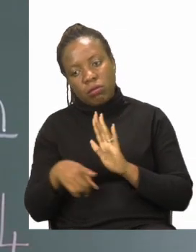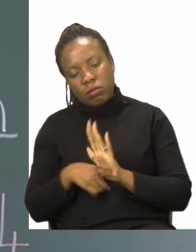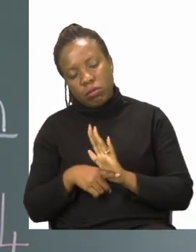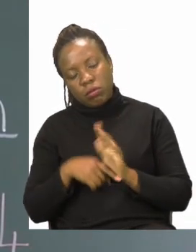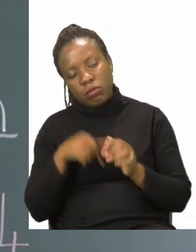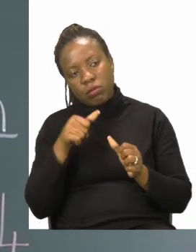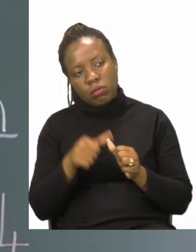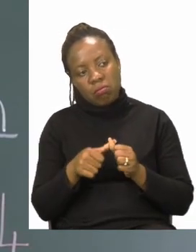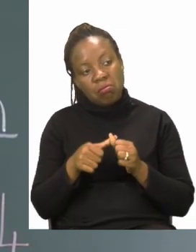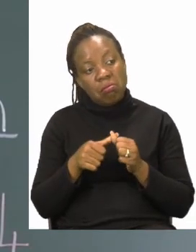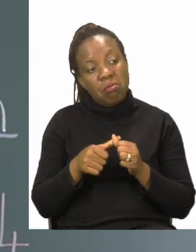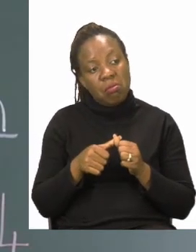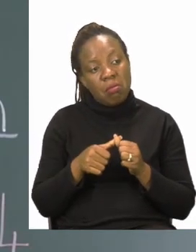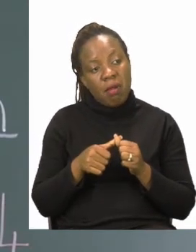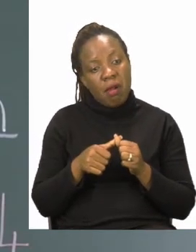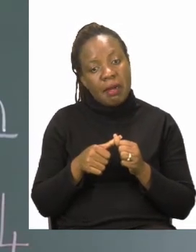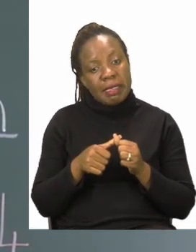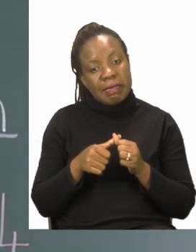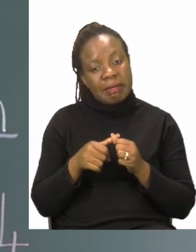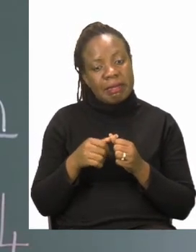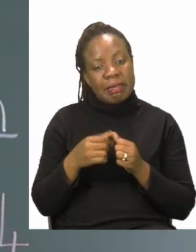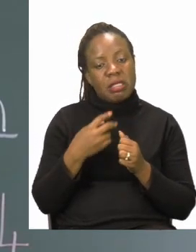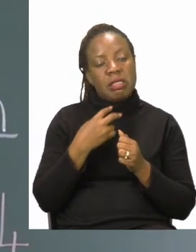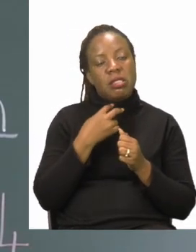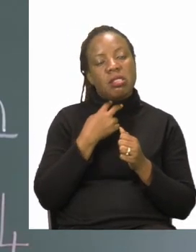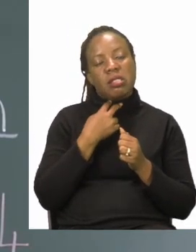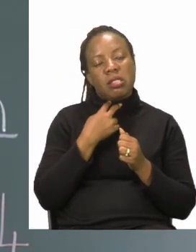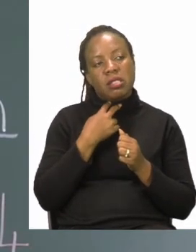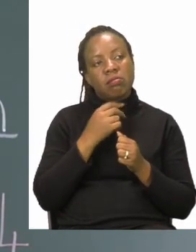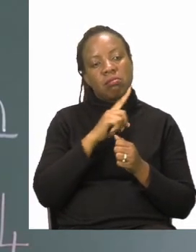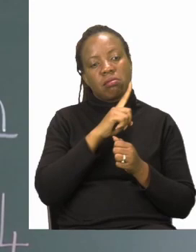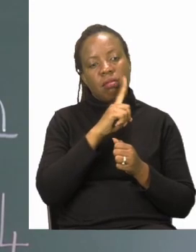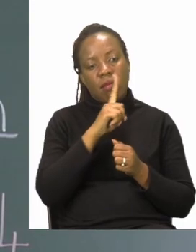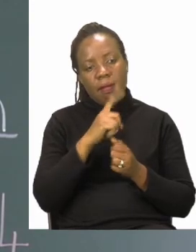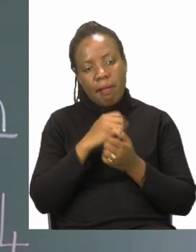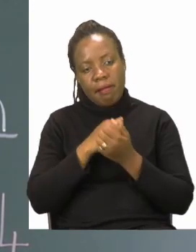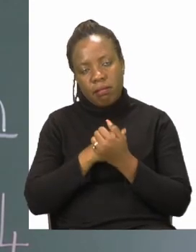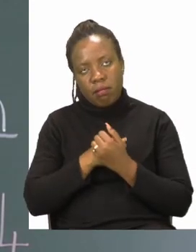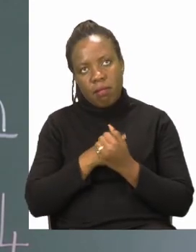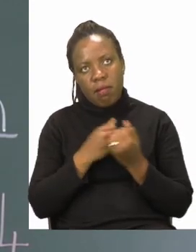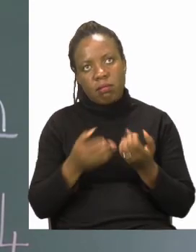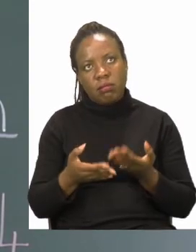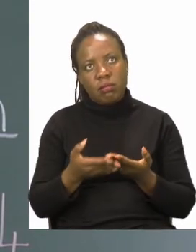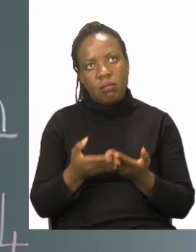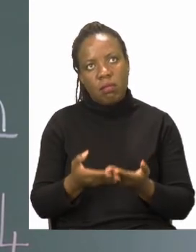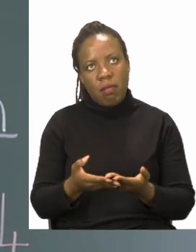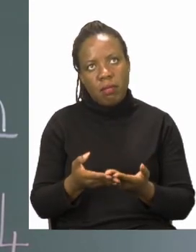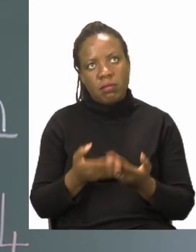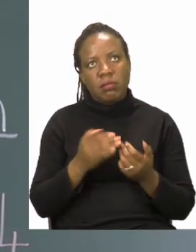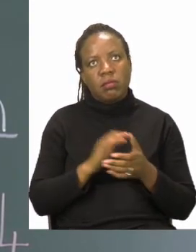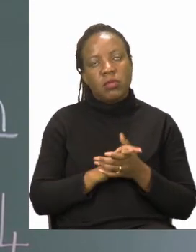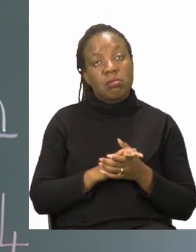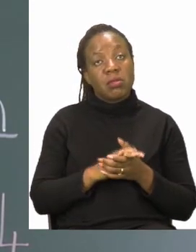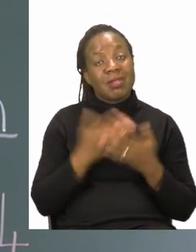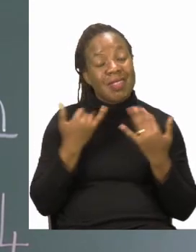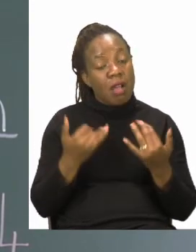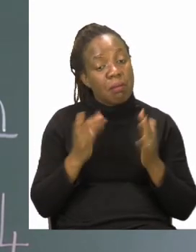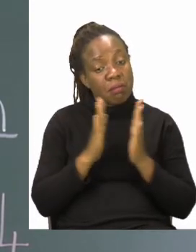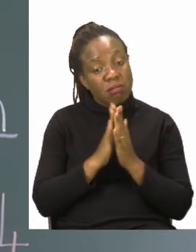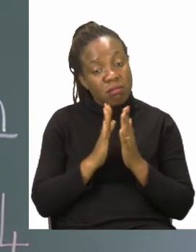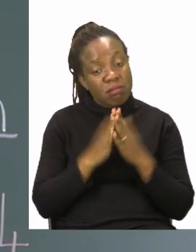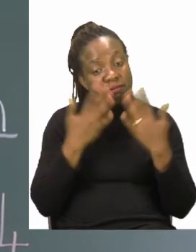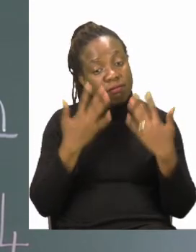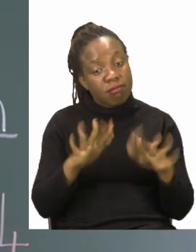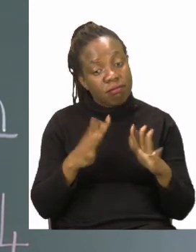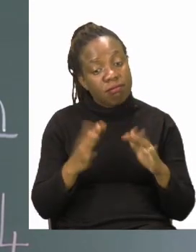help, you can always ask a grown-up for help. Now I will leave you to complete the rest of the activity on